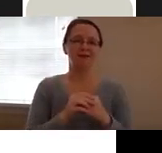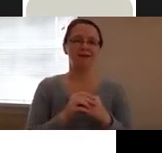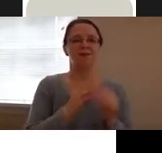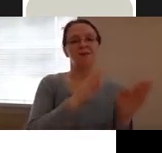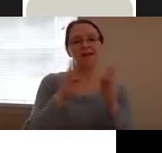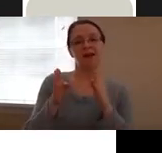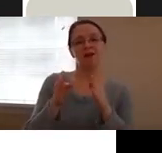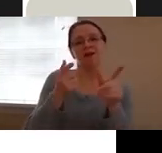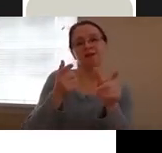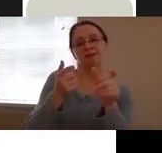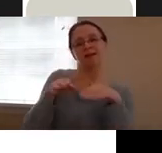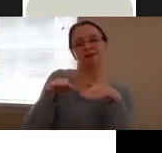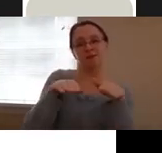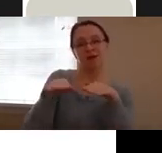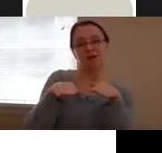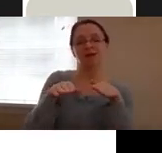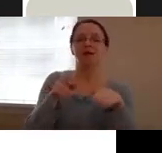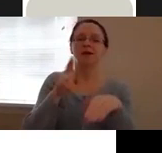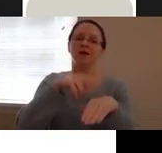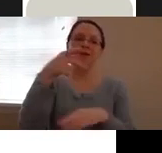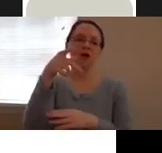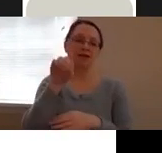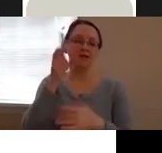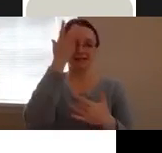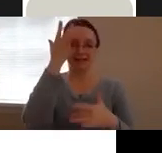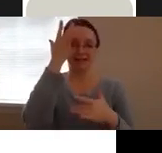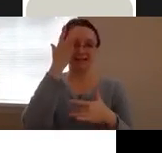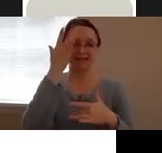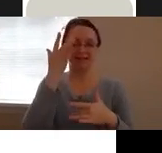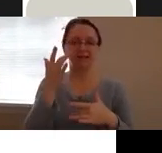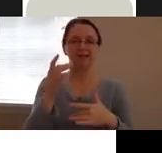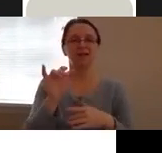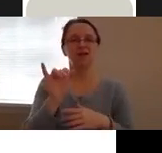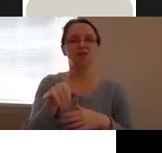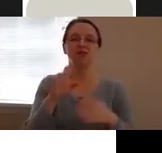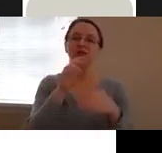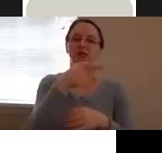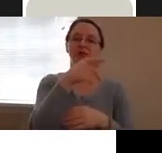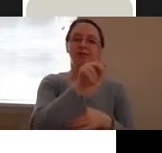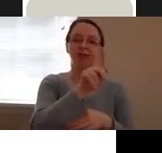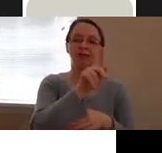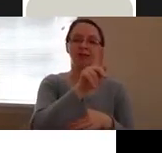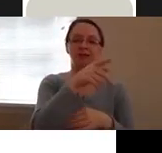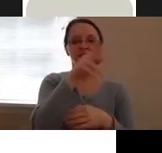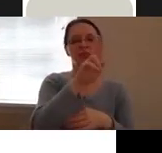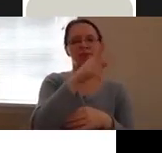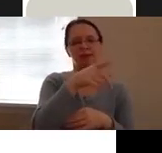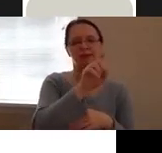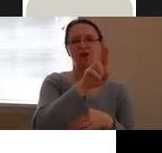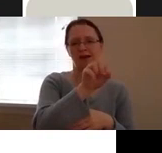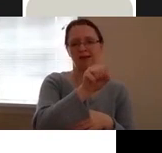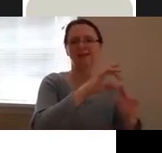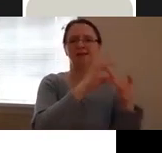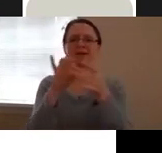speed, and of course with both Parkinson's, you want to relate the gait speed to the UPDRS of the patients. So here what you see on